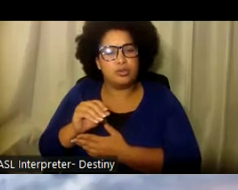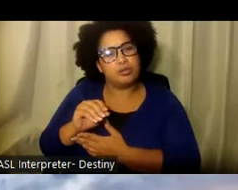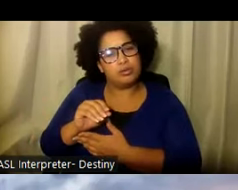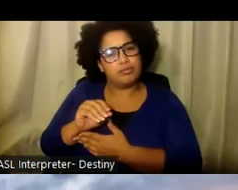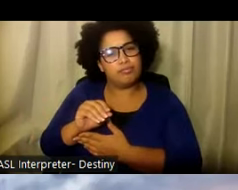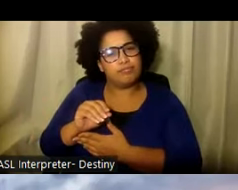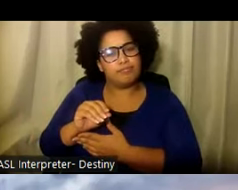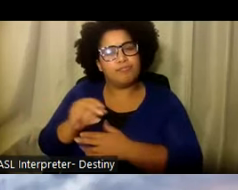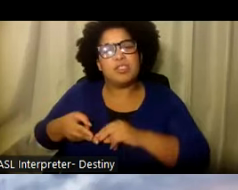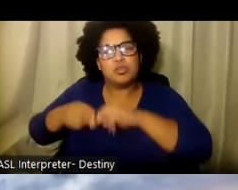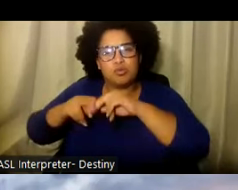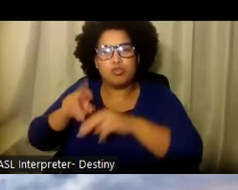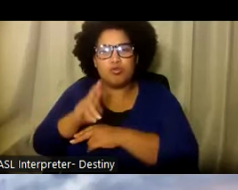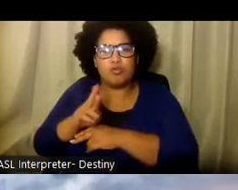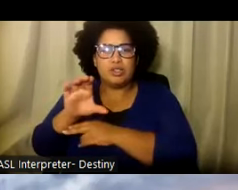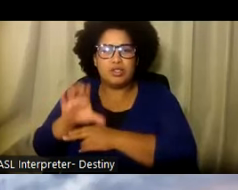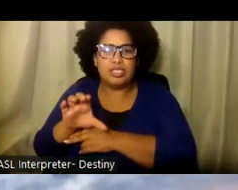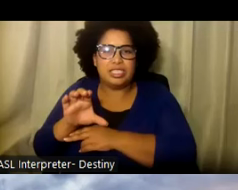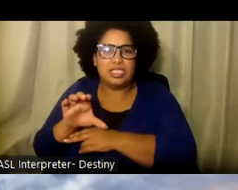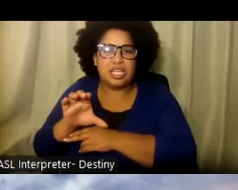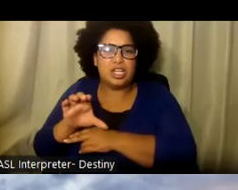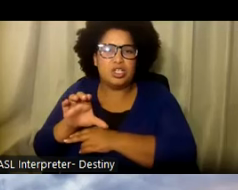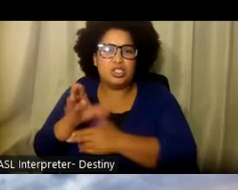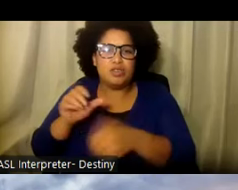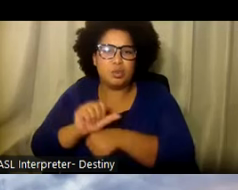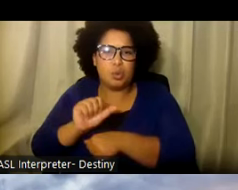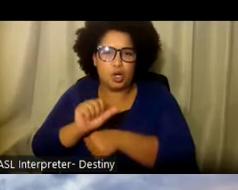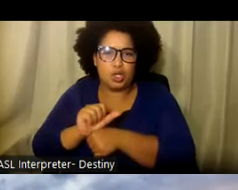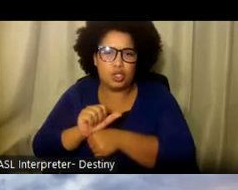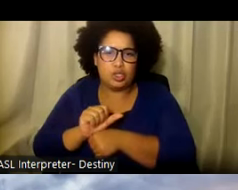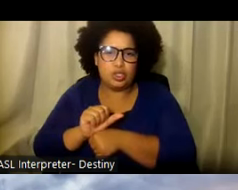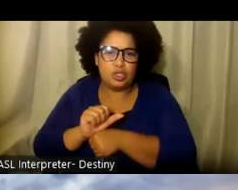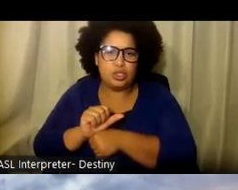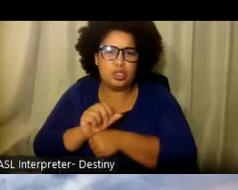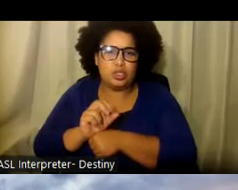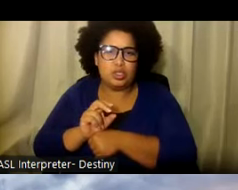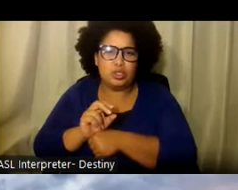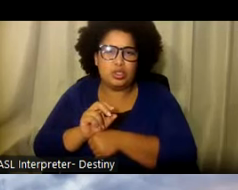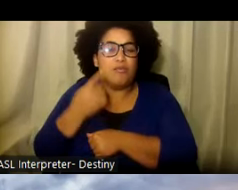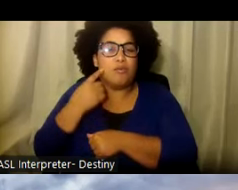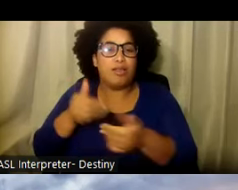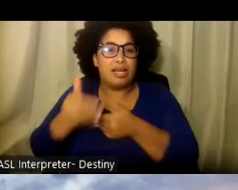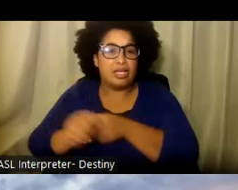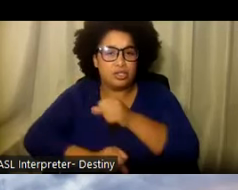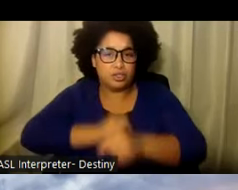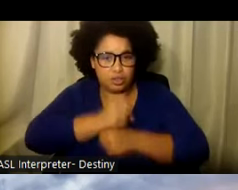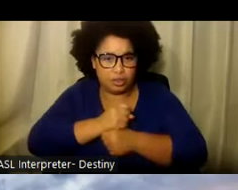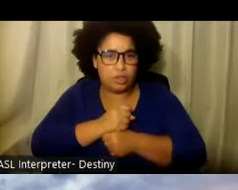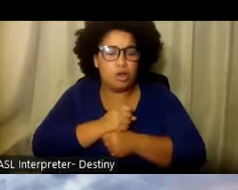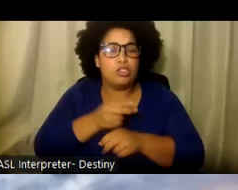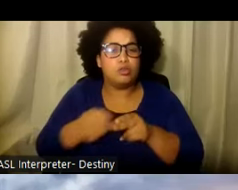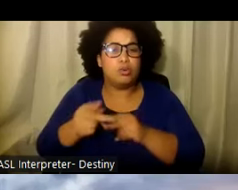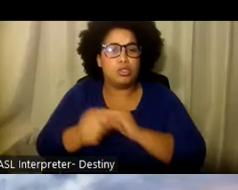5 years. While the workforce development initiatives are coming together for the next year, a short-term strategy is needed